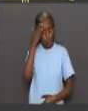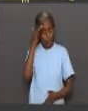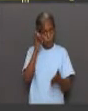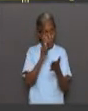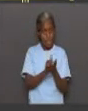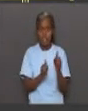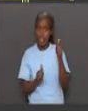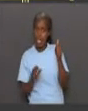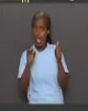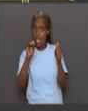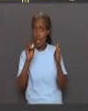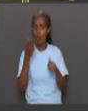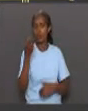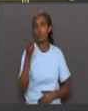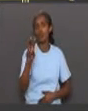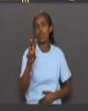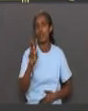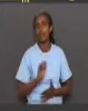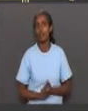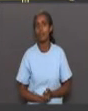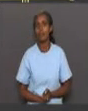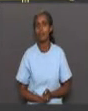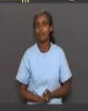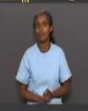We know that AO is 12.